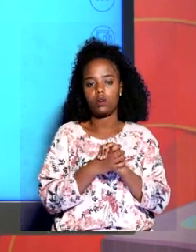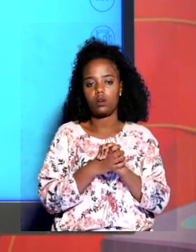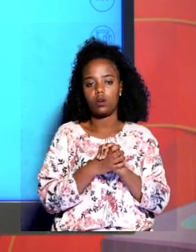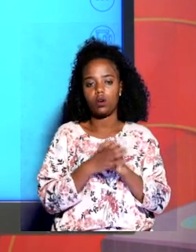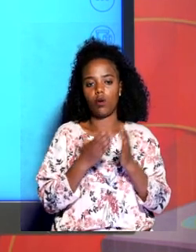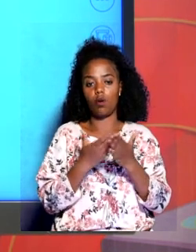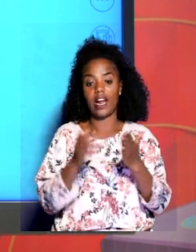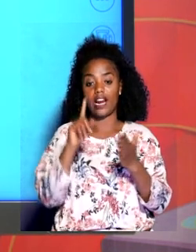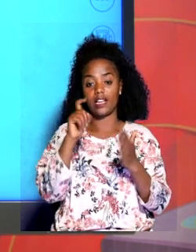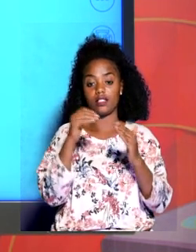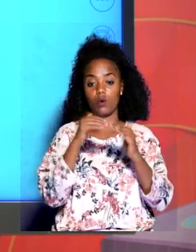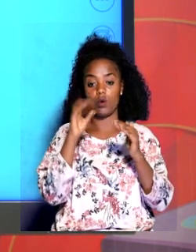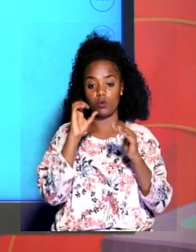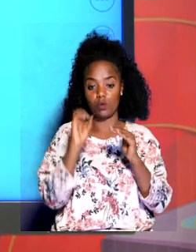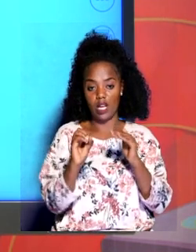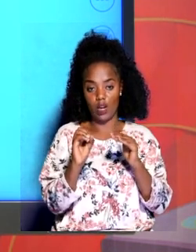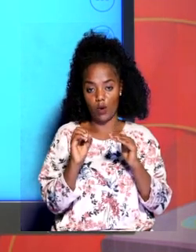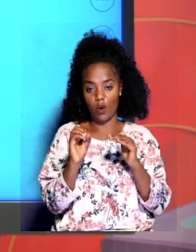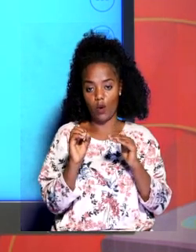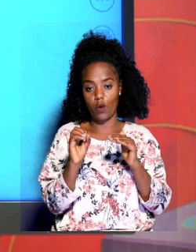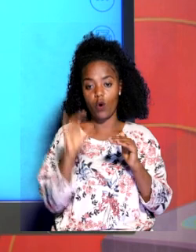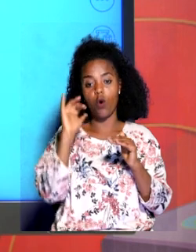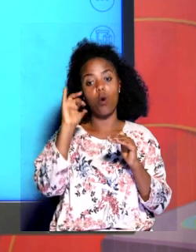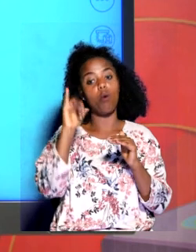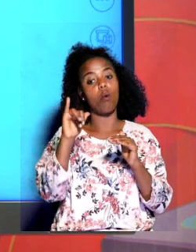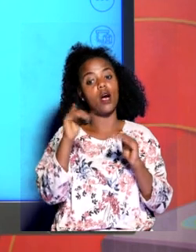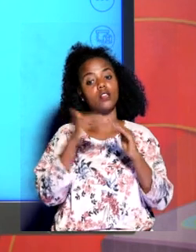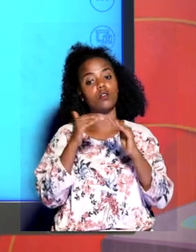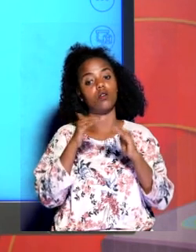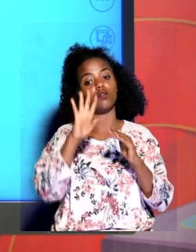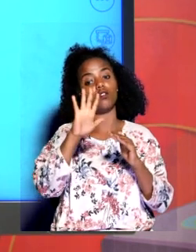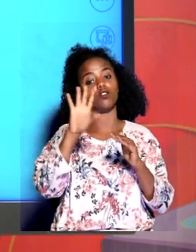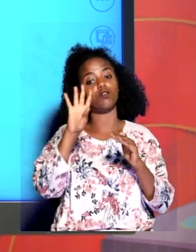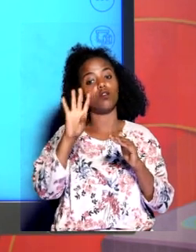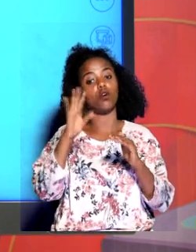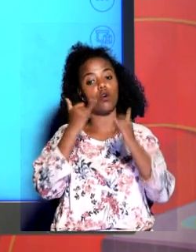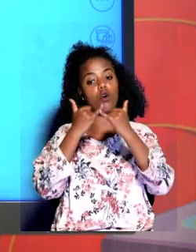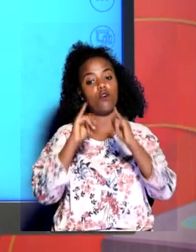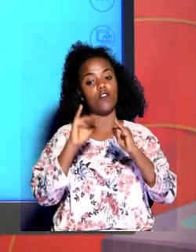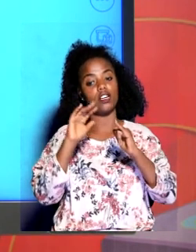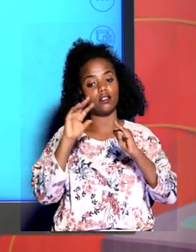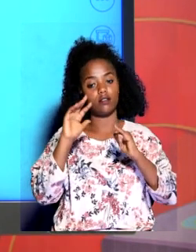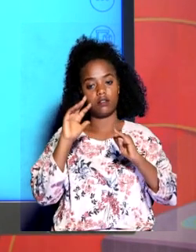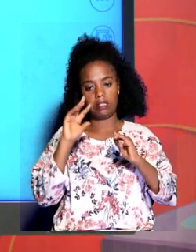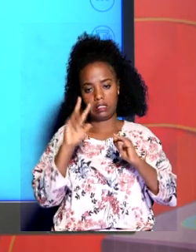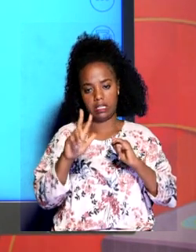When x is 0, y will be 54 over 3, it is 18.